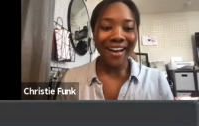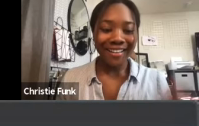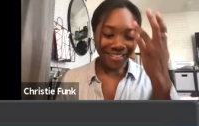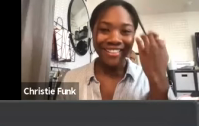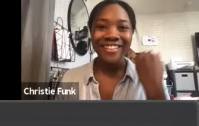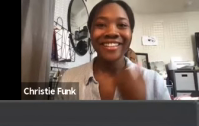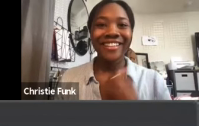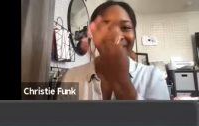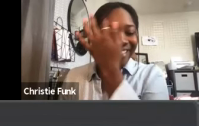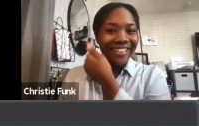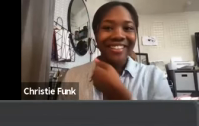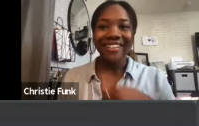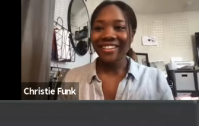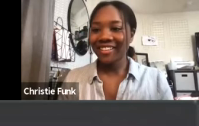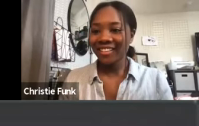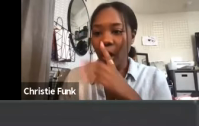Hi.